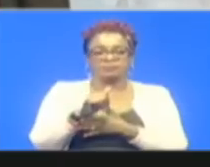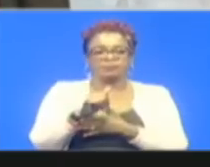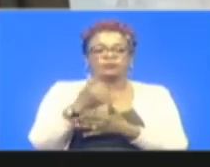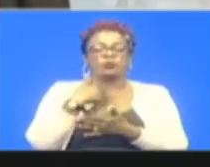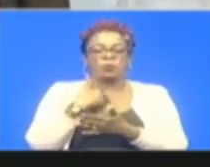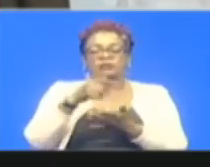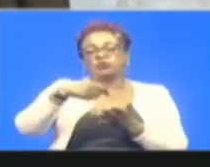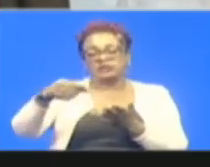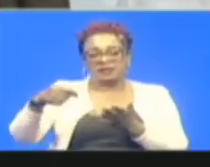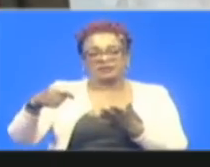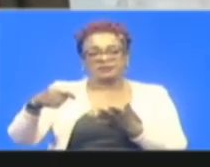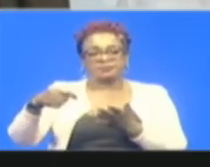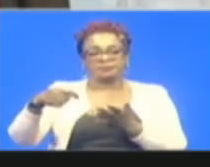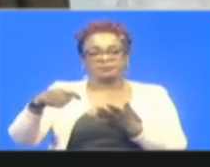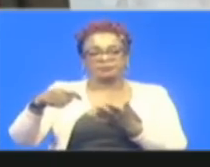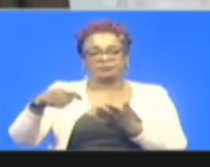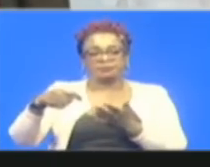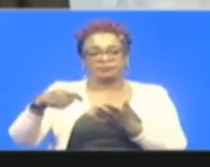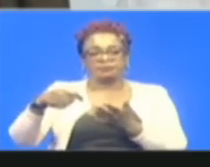sign